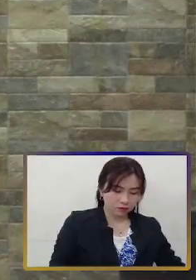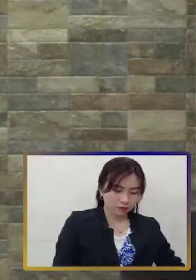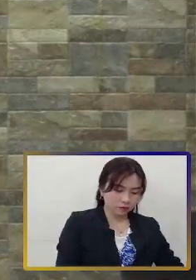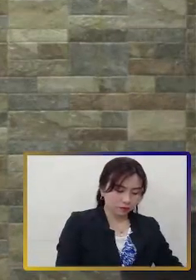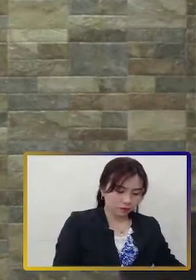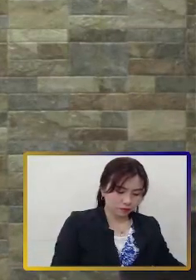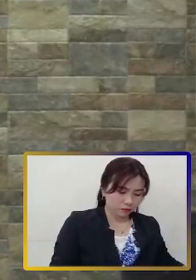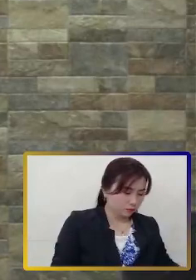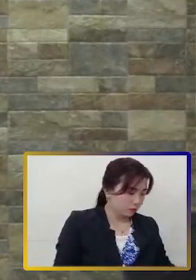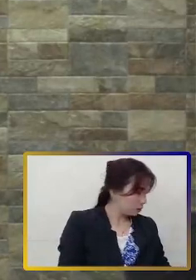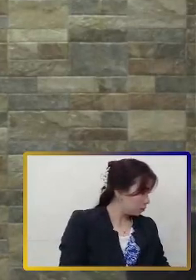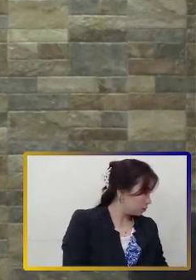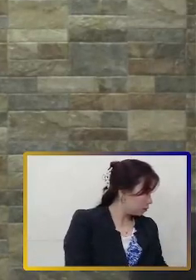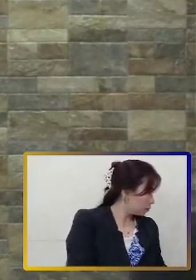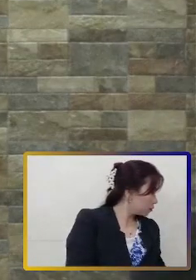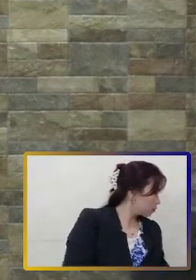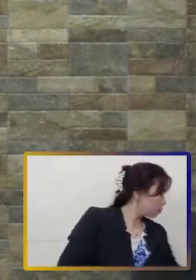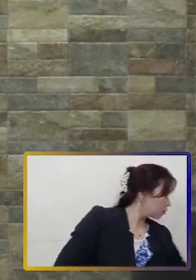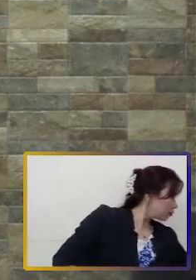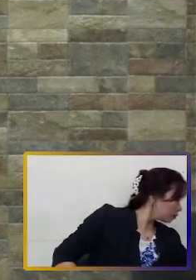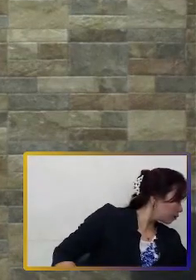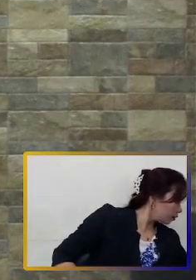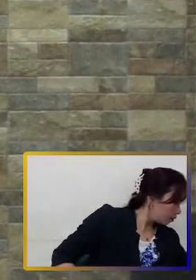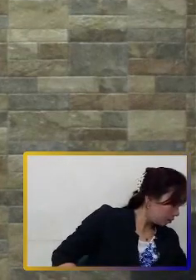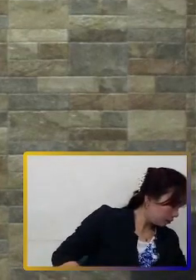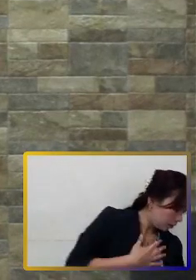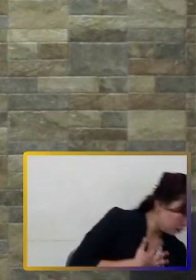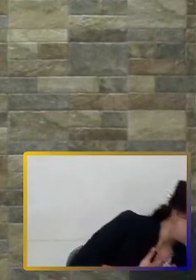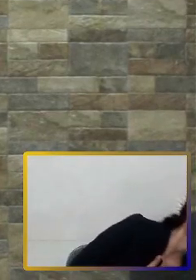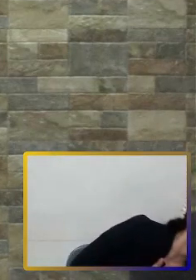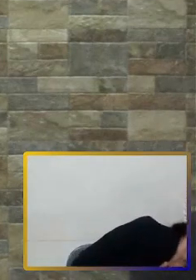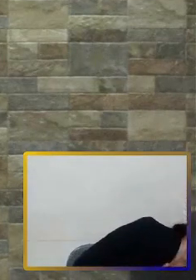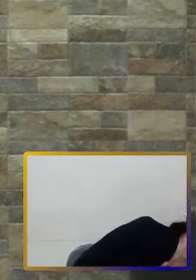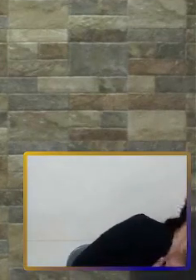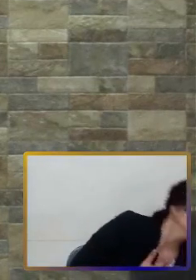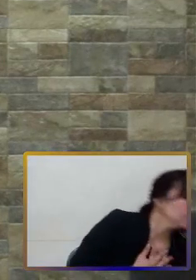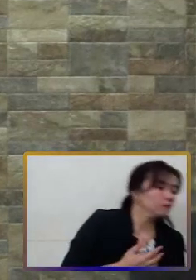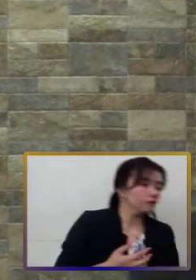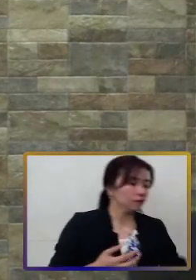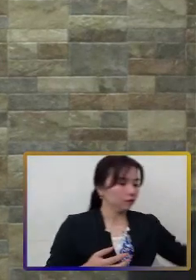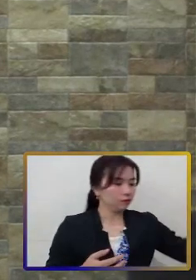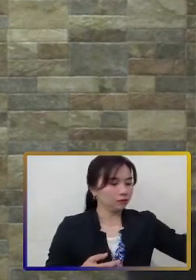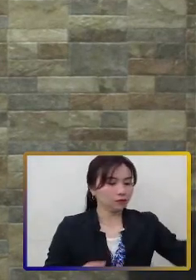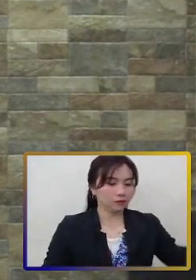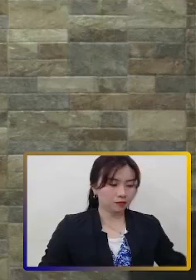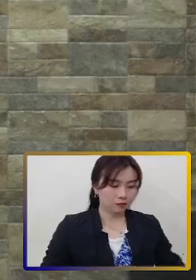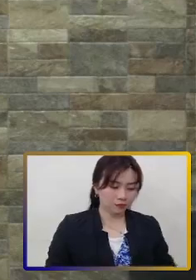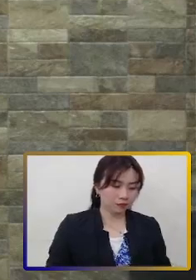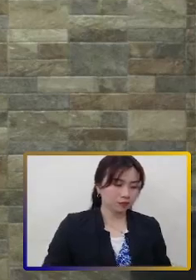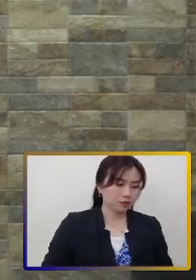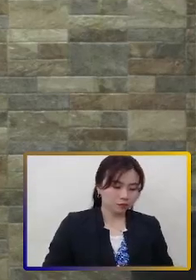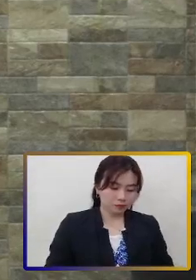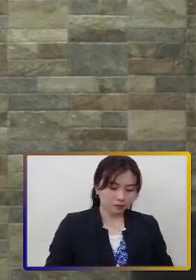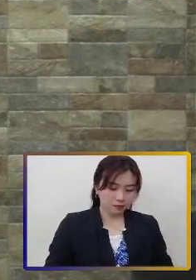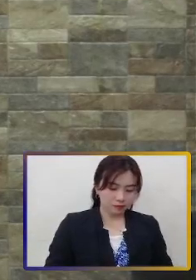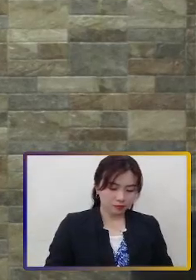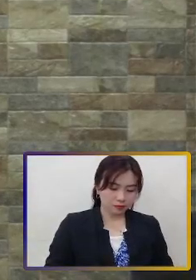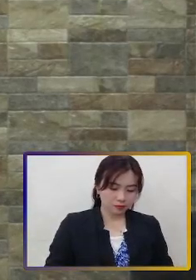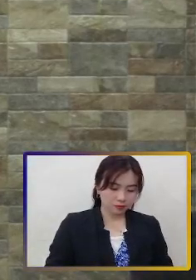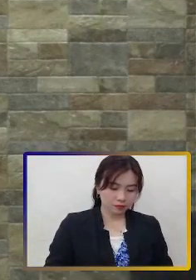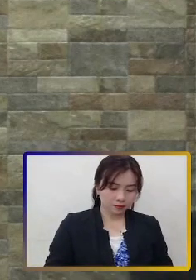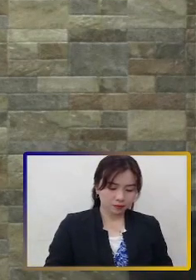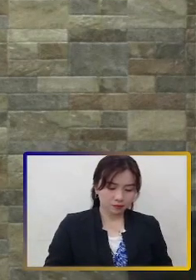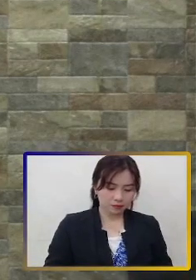considered to be the most spiritual book in the Bible you see po sa mga subject sa new